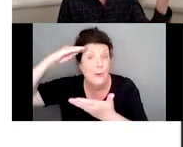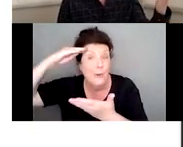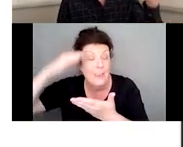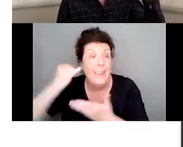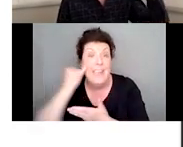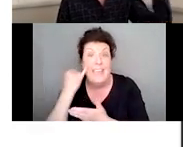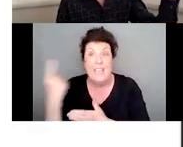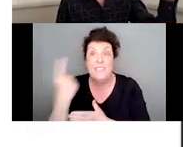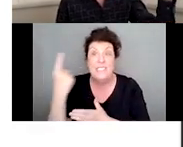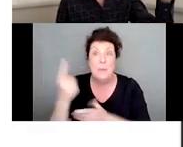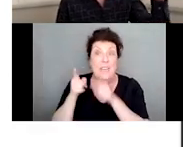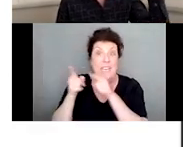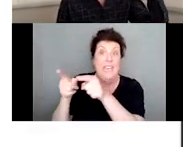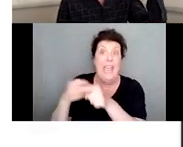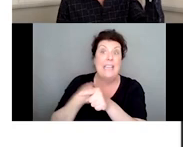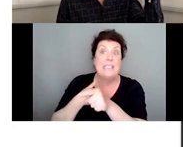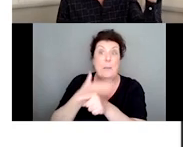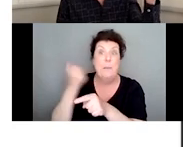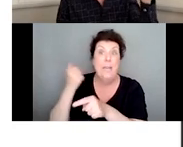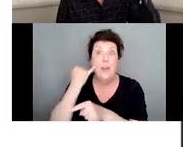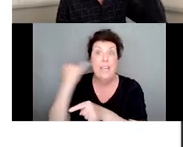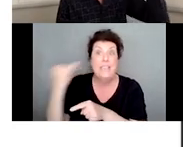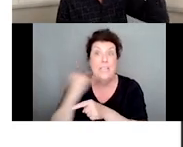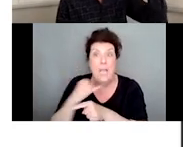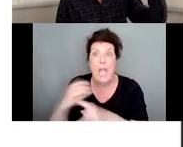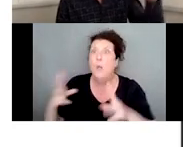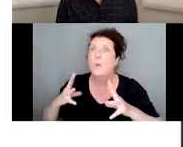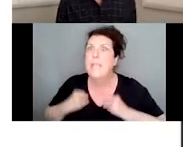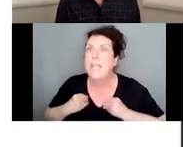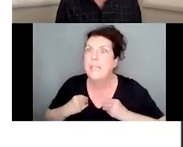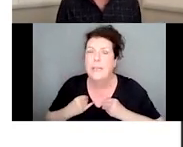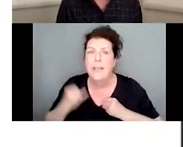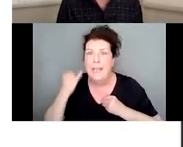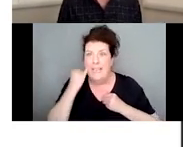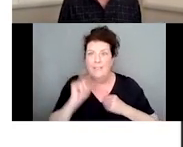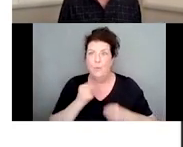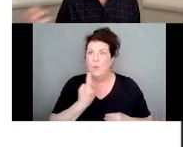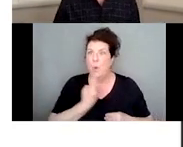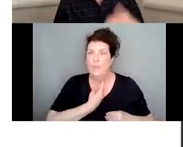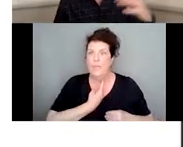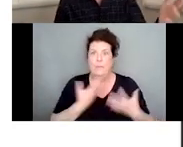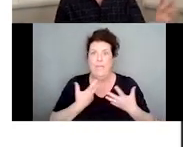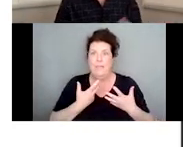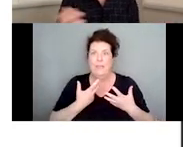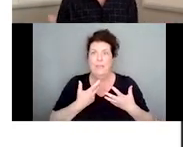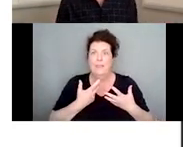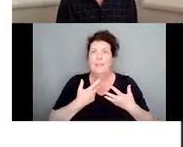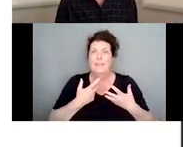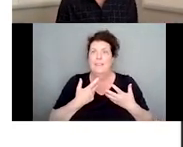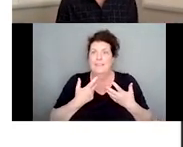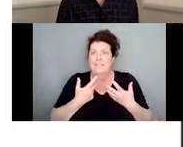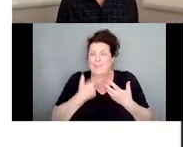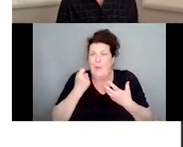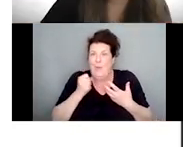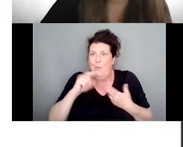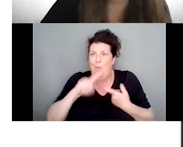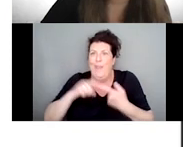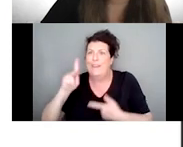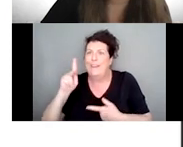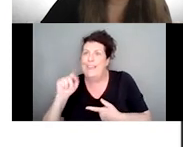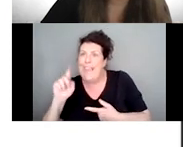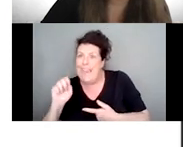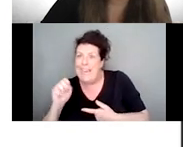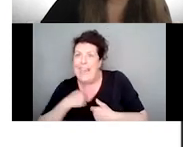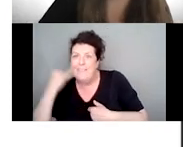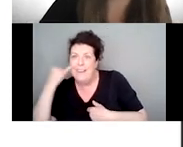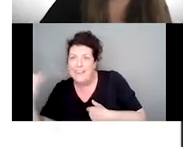has a better idea, I will take it. It was just me writing this. So like, you know, whenever Kate had an idea or Julianne or Jean or Evan, I